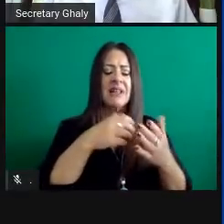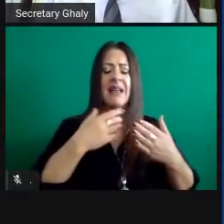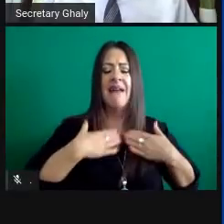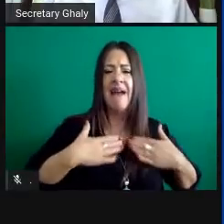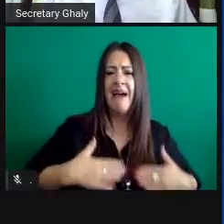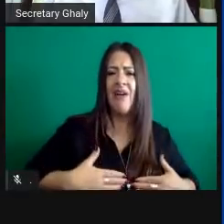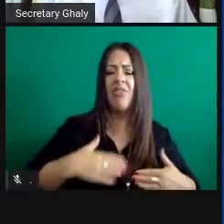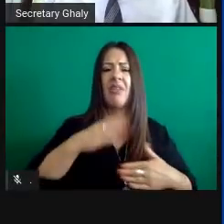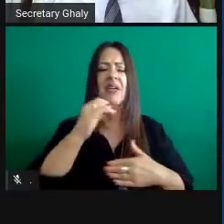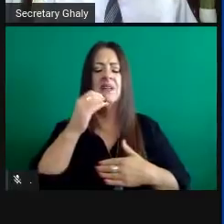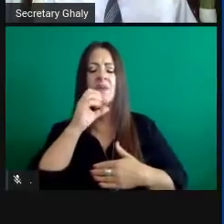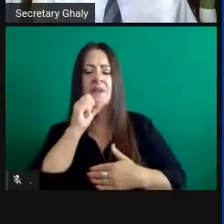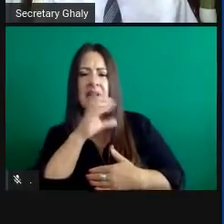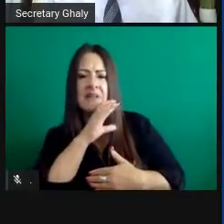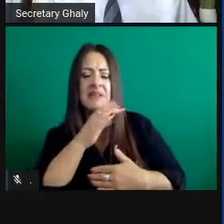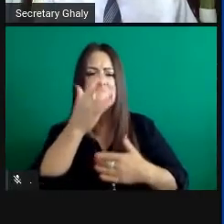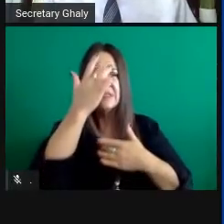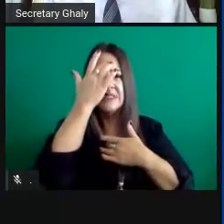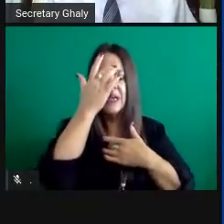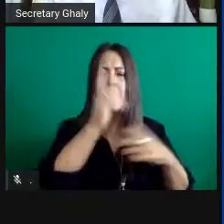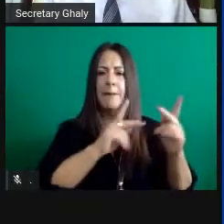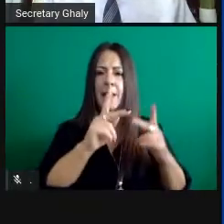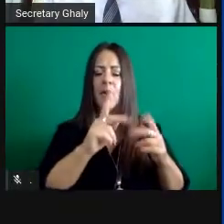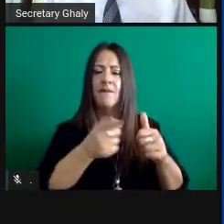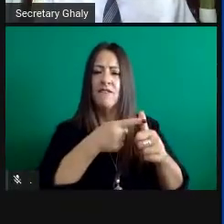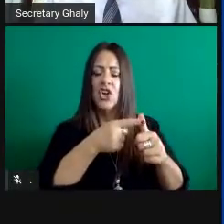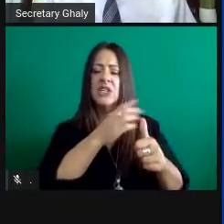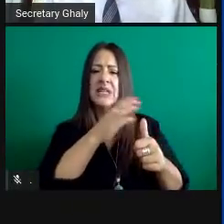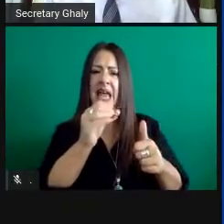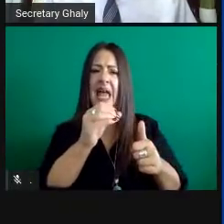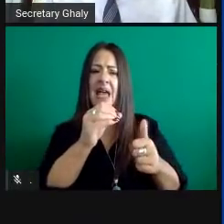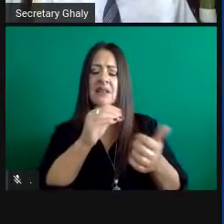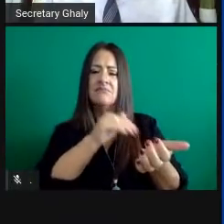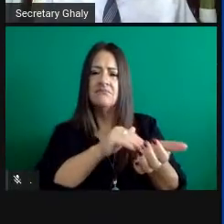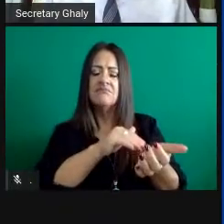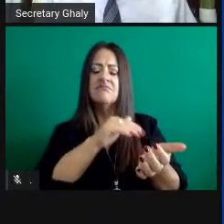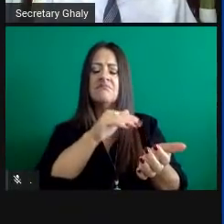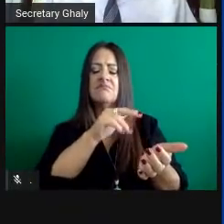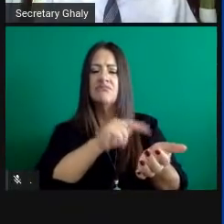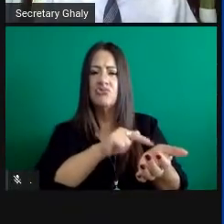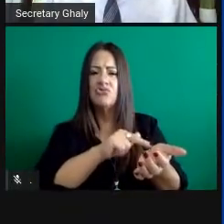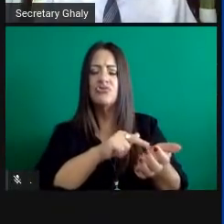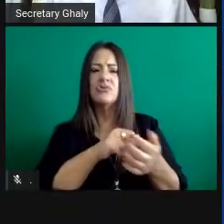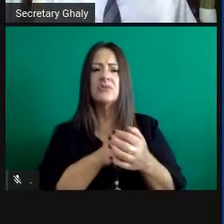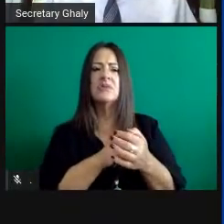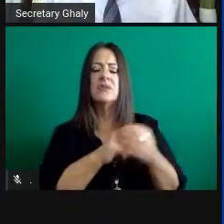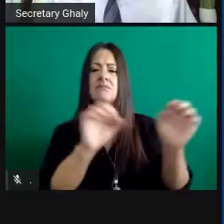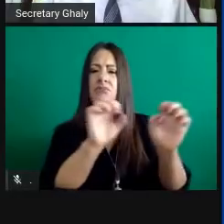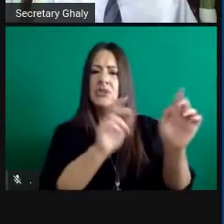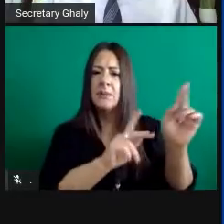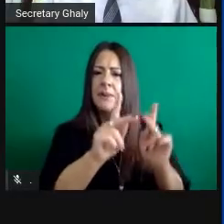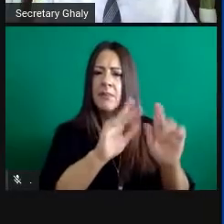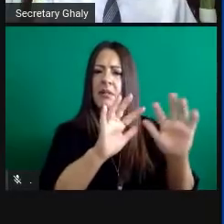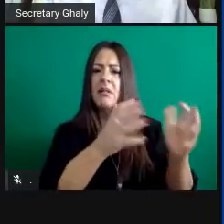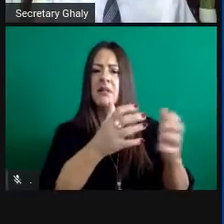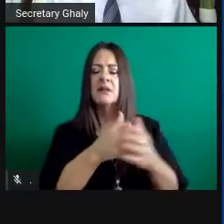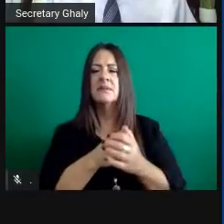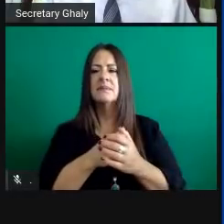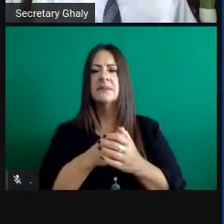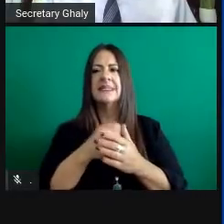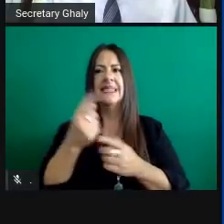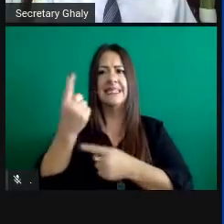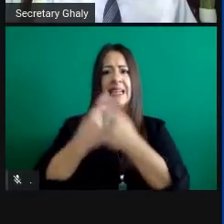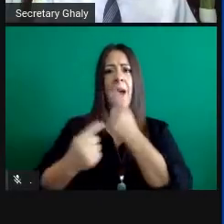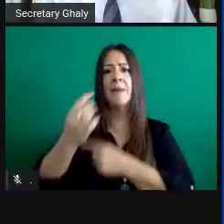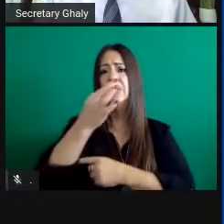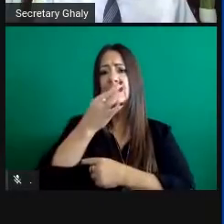of our sick, is a moment that we can't wait for any longer. It's coming soon. And so it